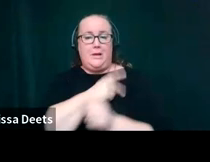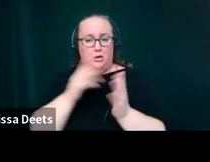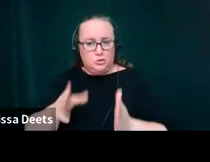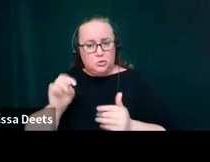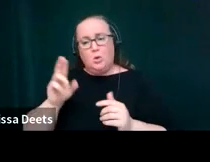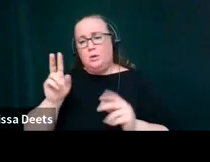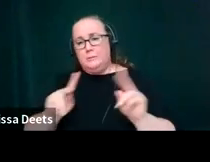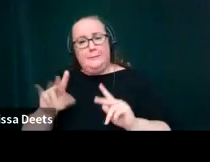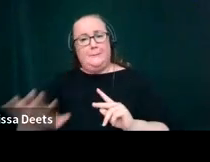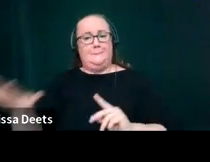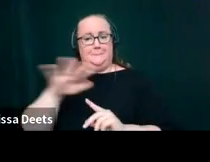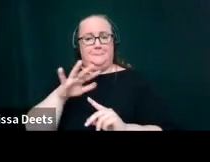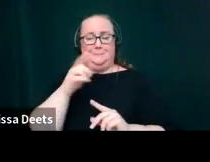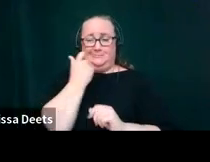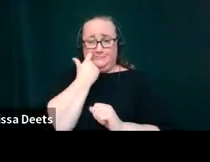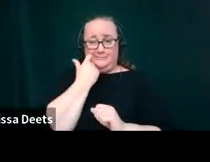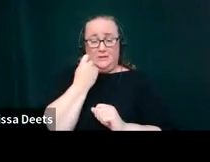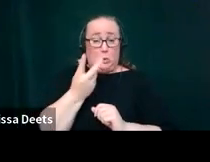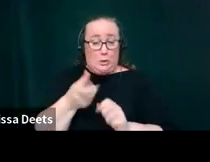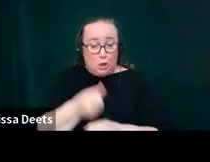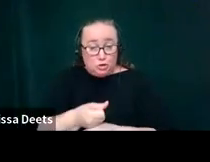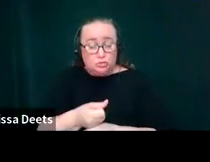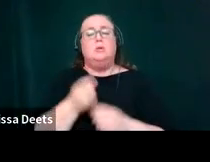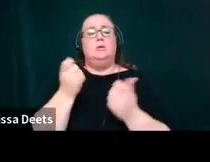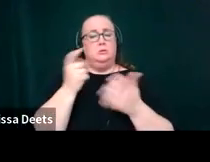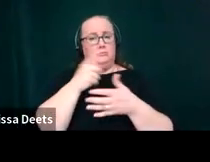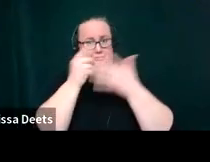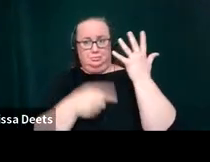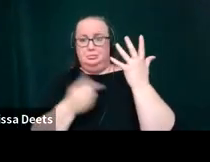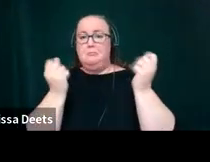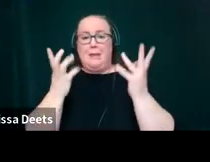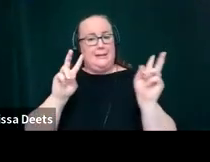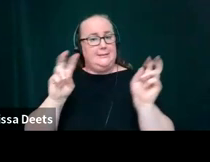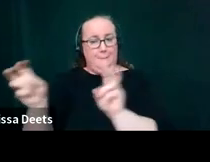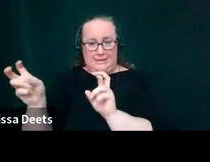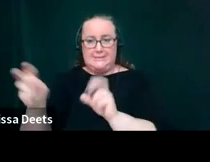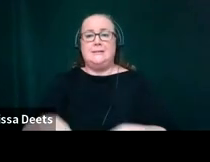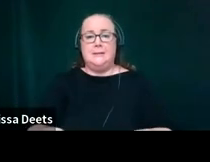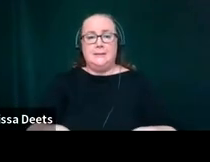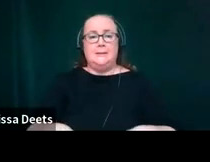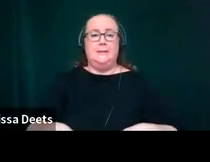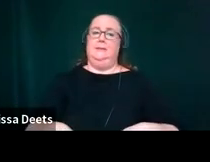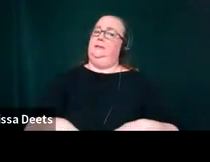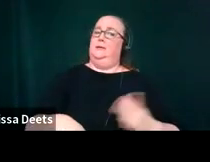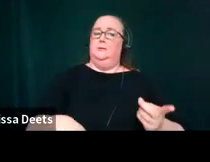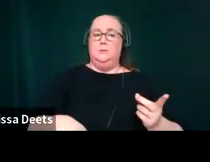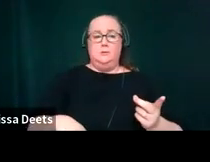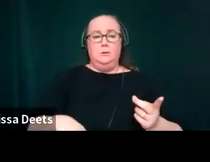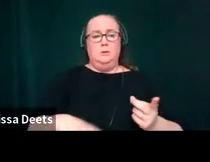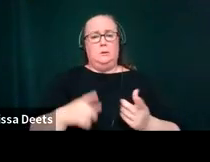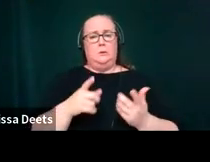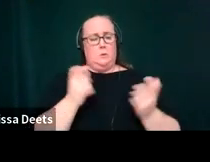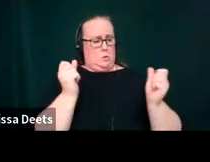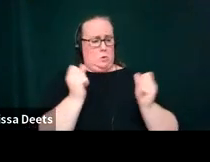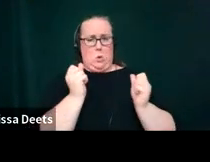of years, we have covered a myriad of topics. Anything from what do cold hands have to do